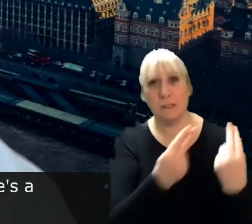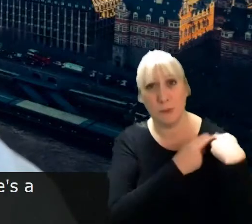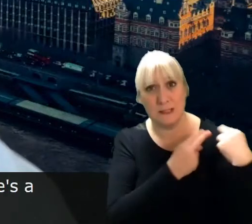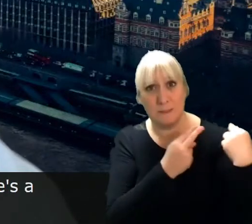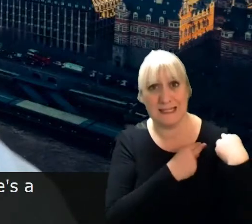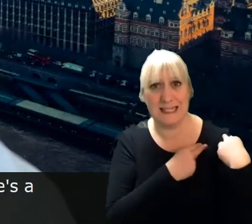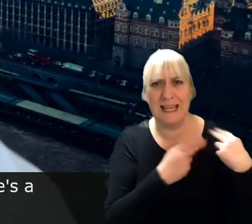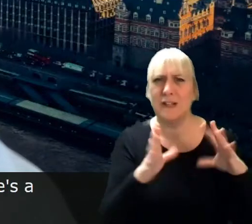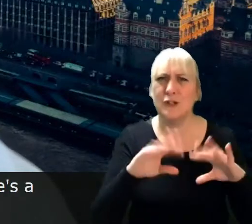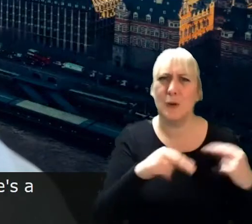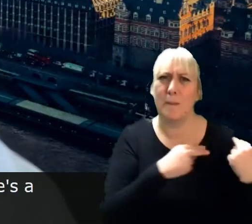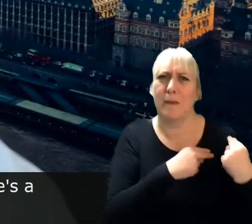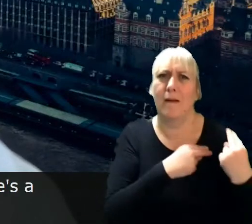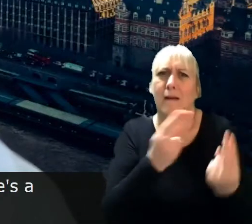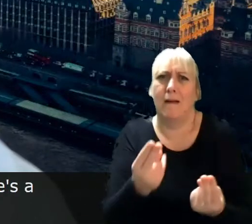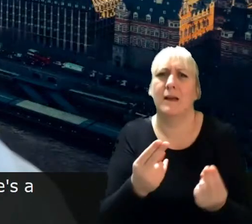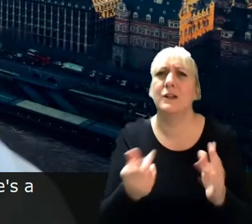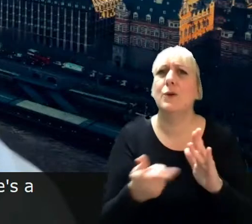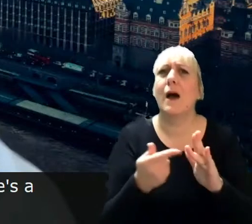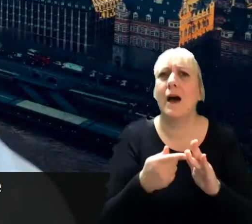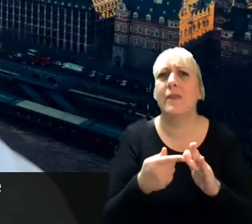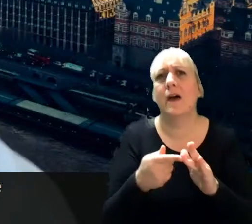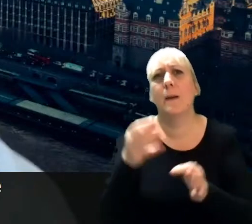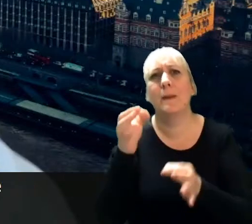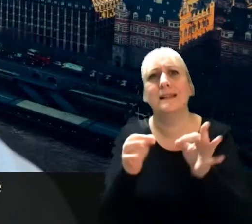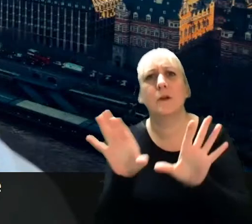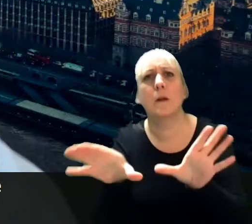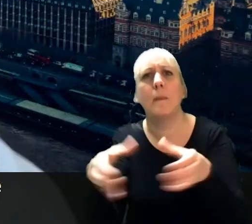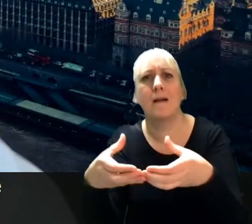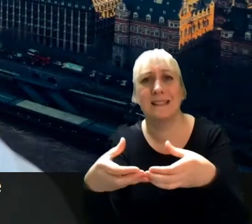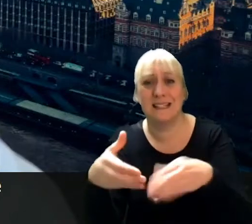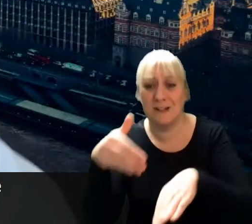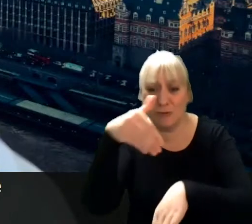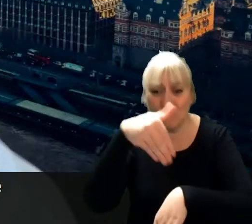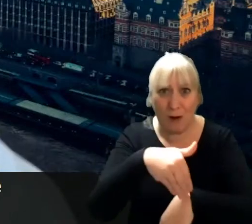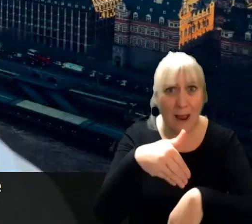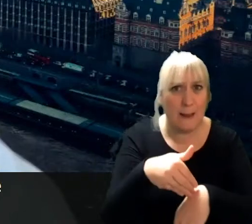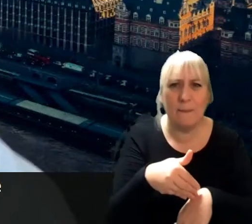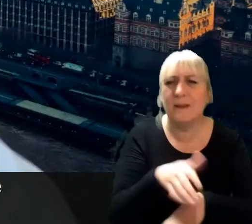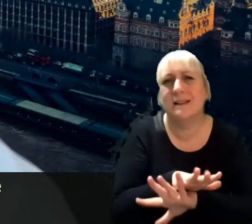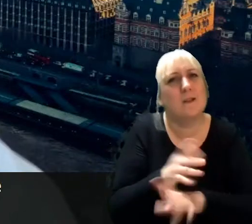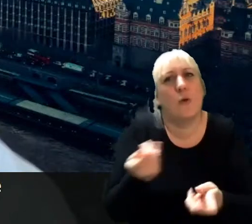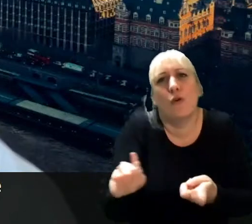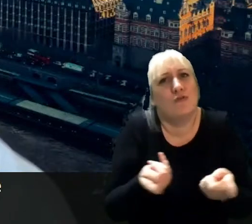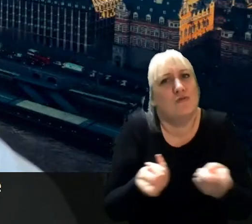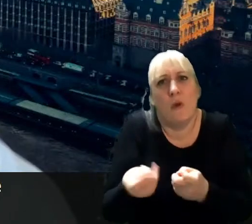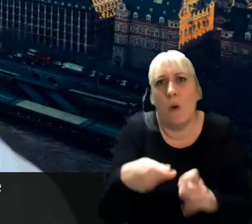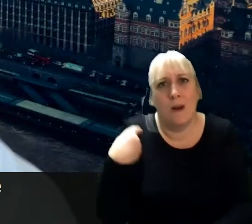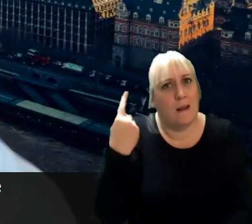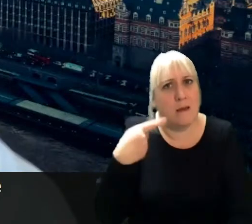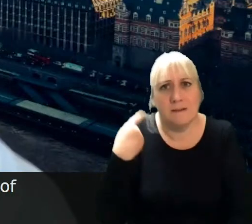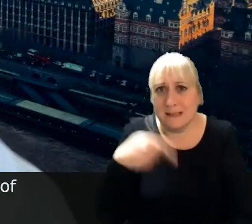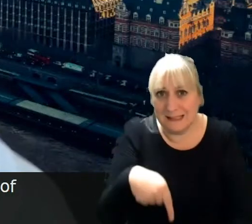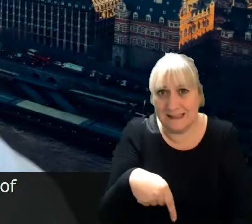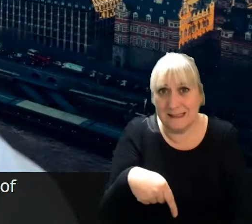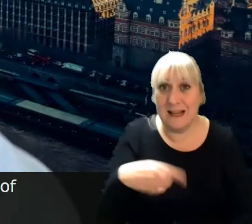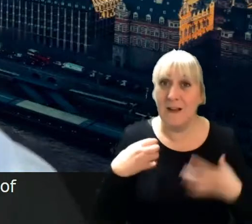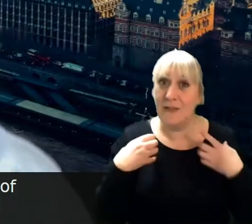buck to other parties. Crime in London is out of control, and the mayor is responsible and can get his grip if he changes his